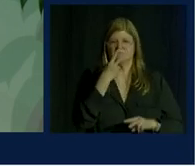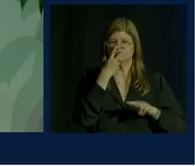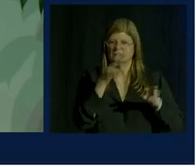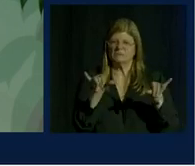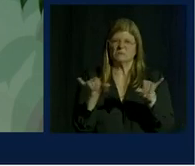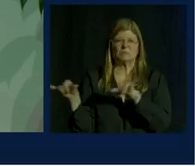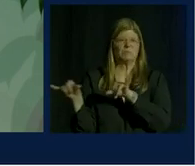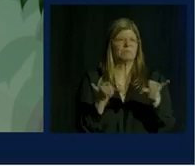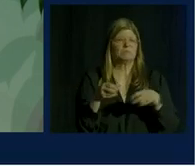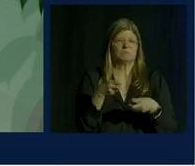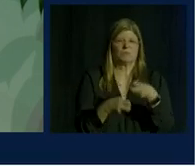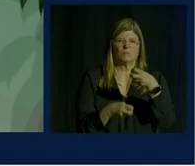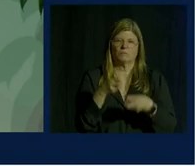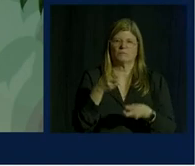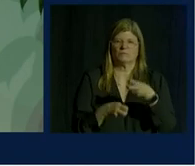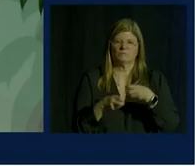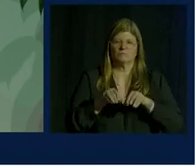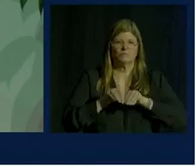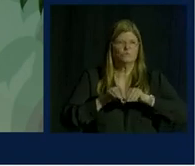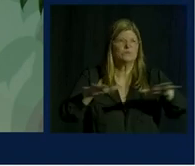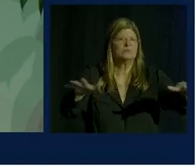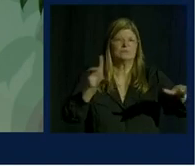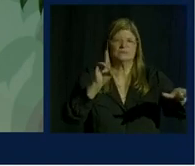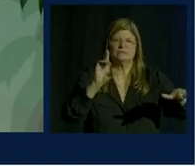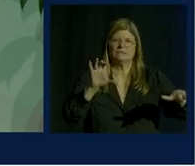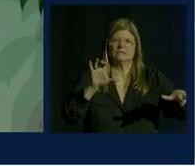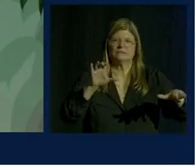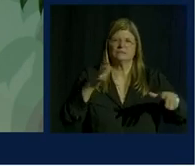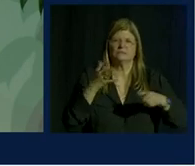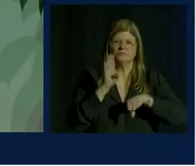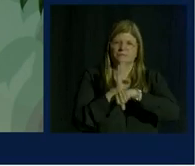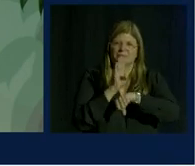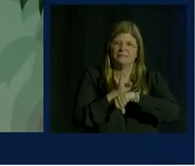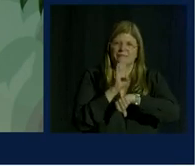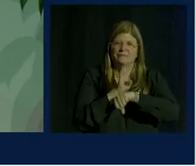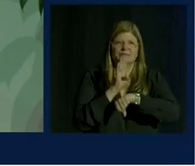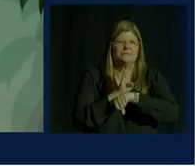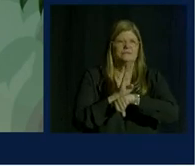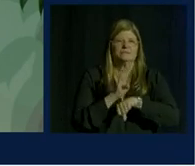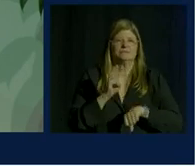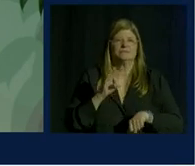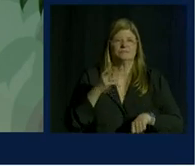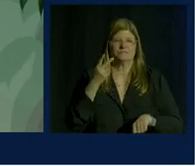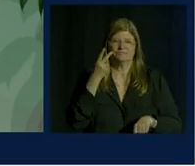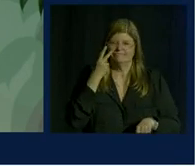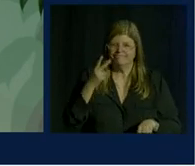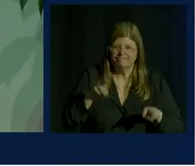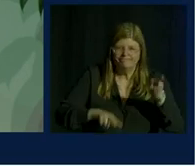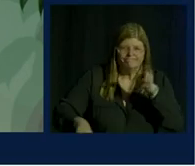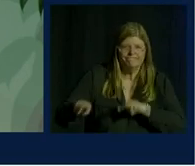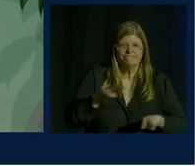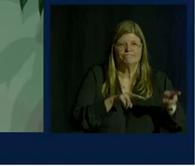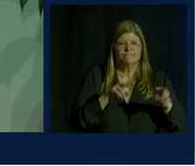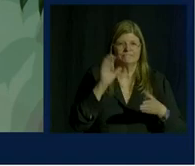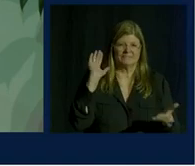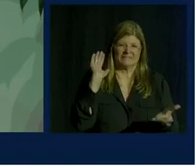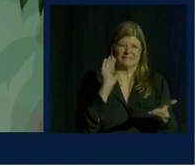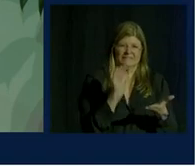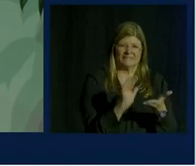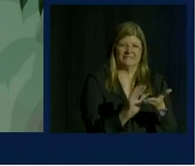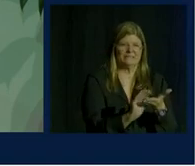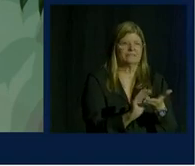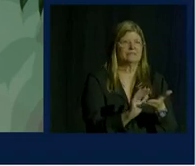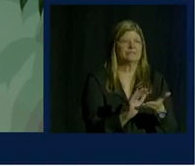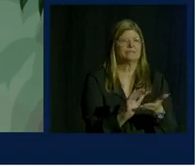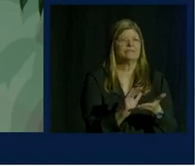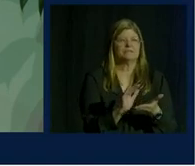where more and more small businesses were beginning to see their market share dwindle because as more and more consumers began